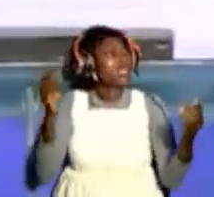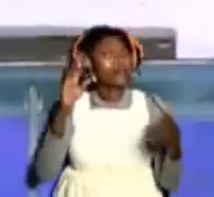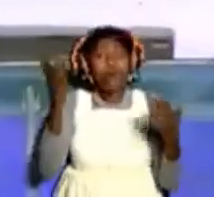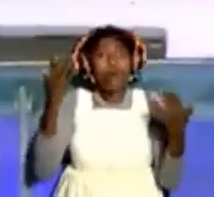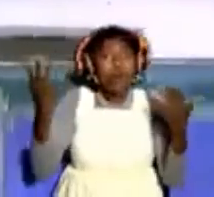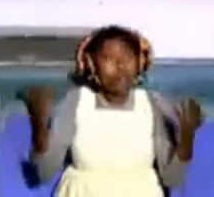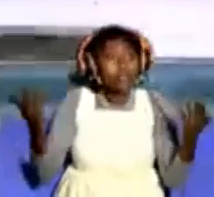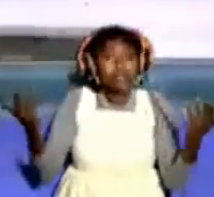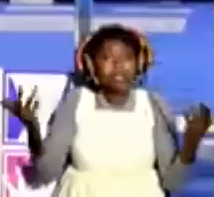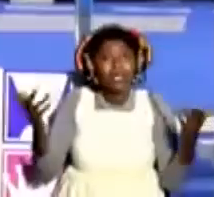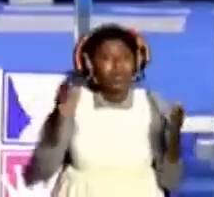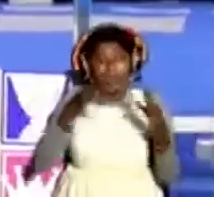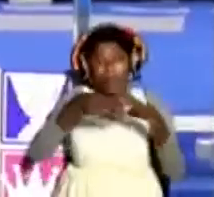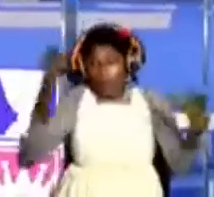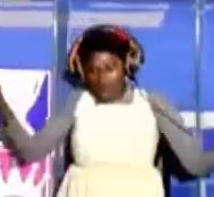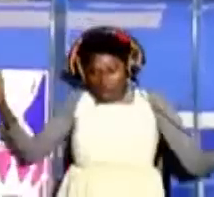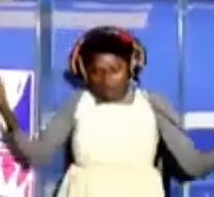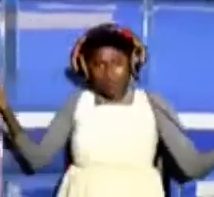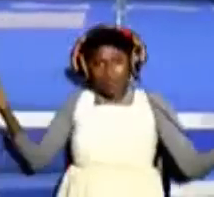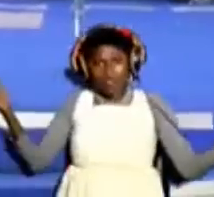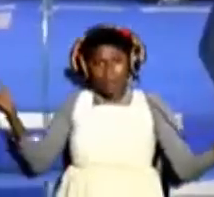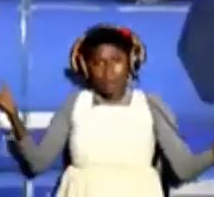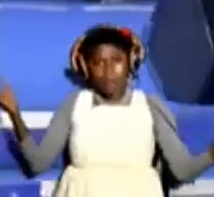Eh? Move out.